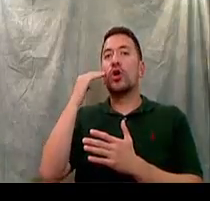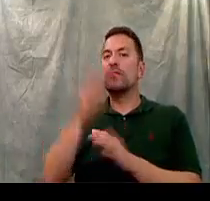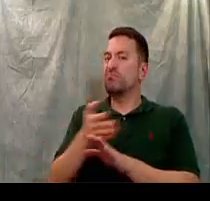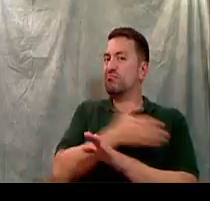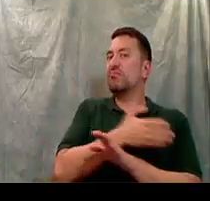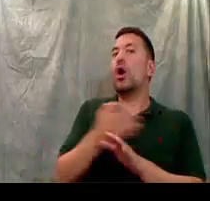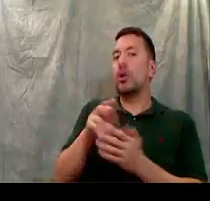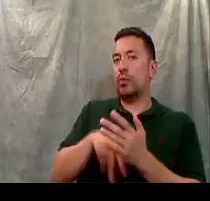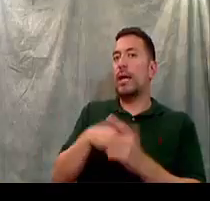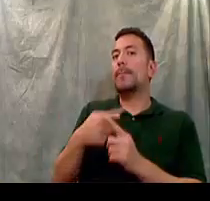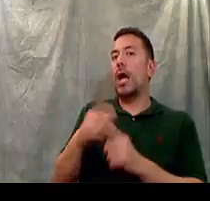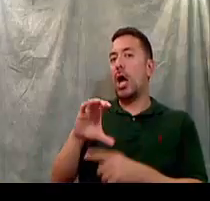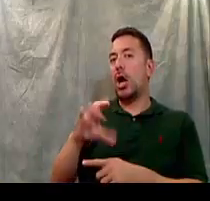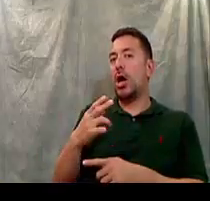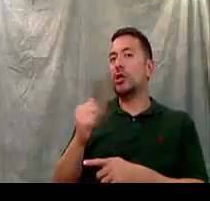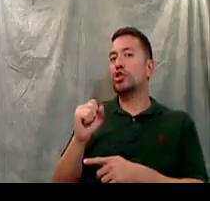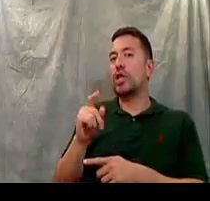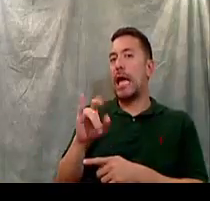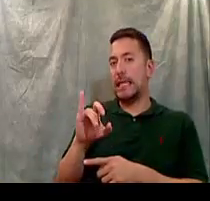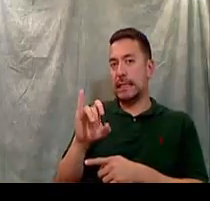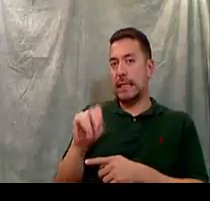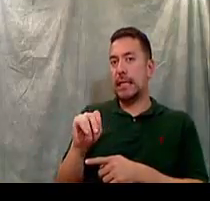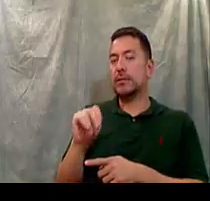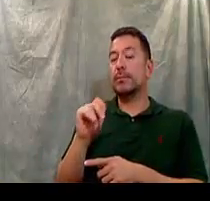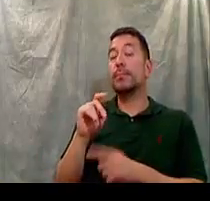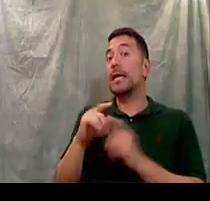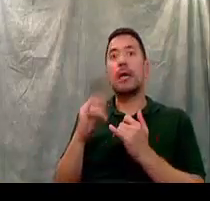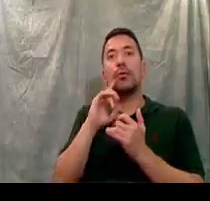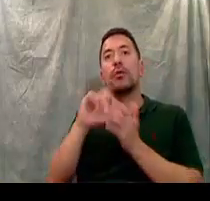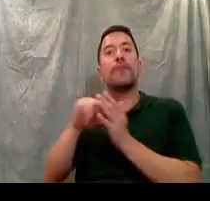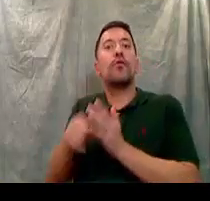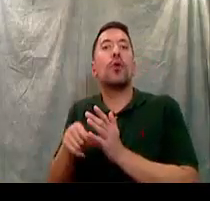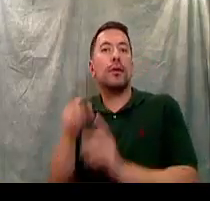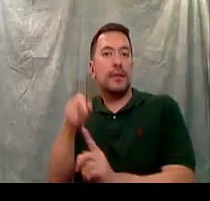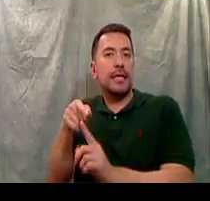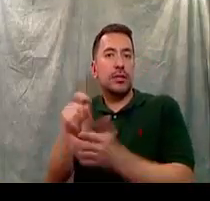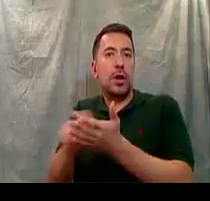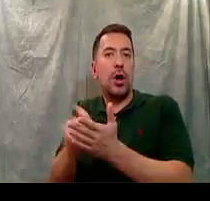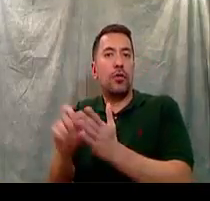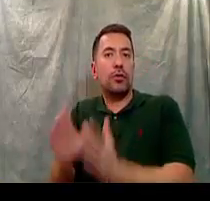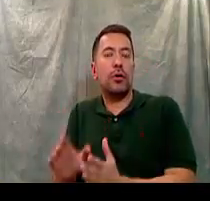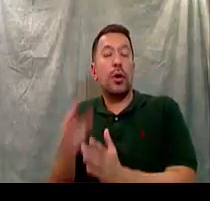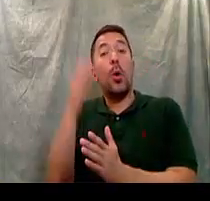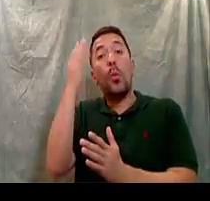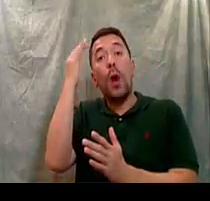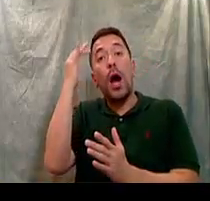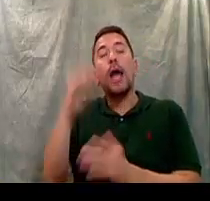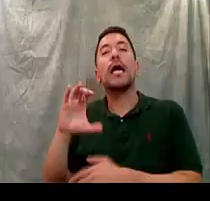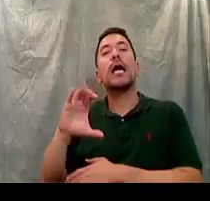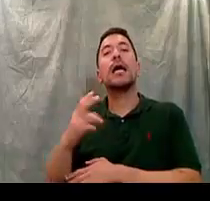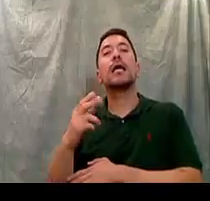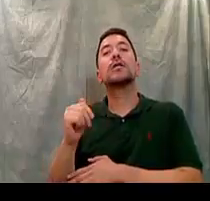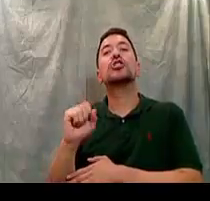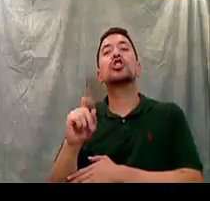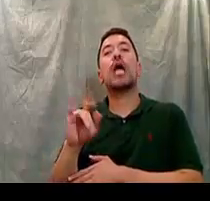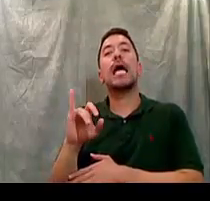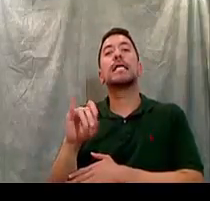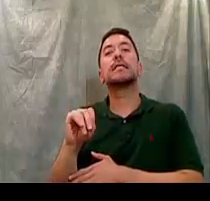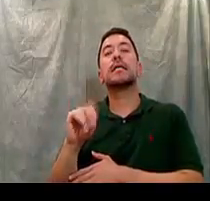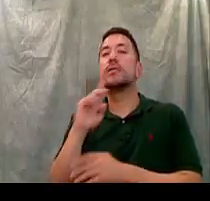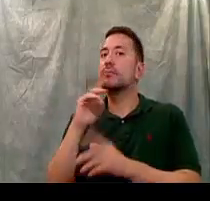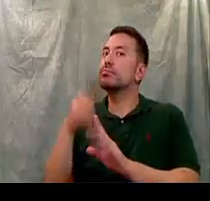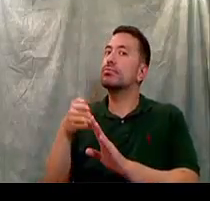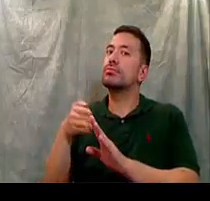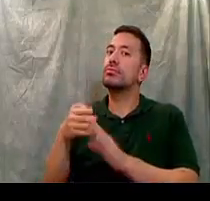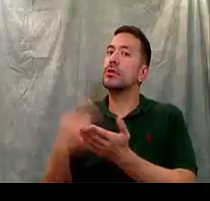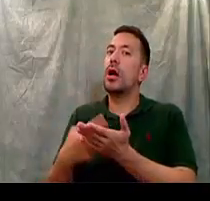but Chaskin's work is going to get really elevated here in this subsection because Chaskin talks a lot about the community